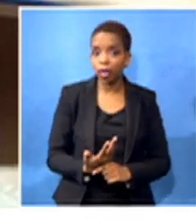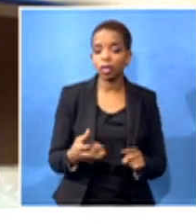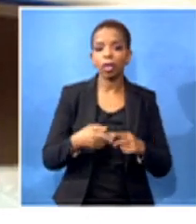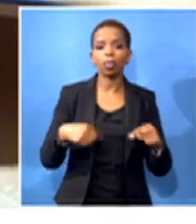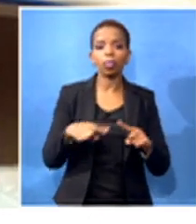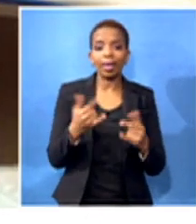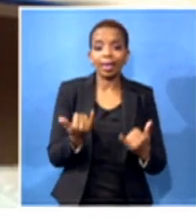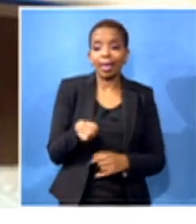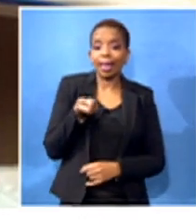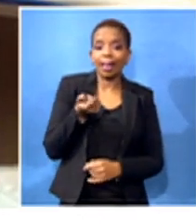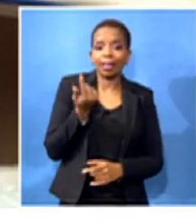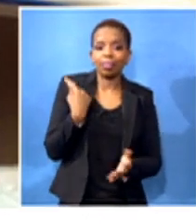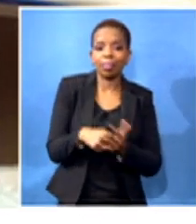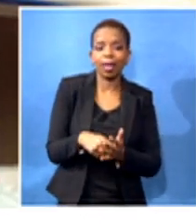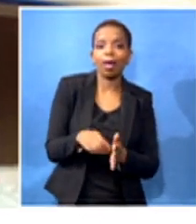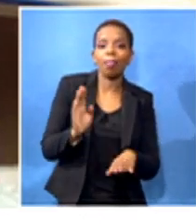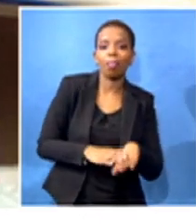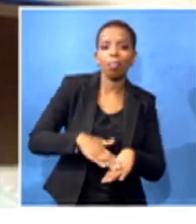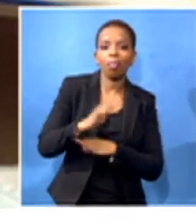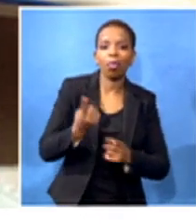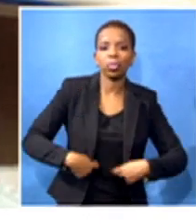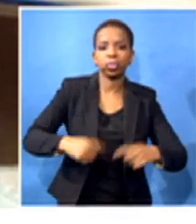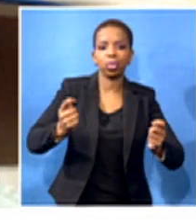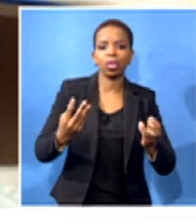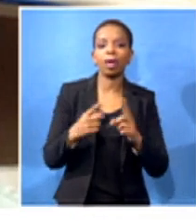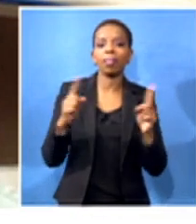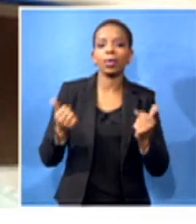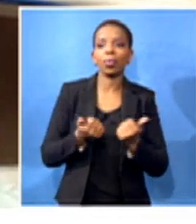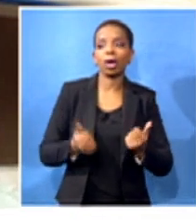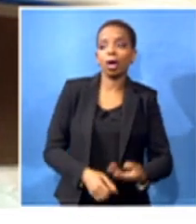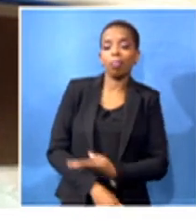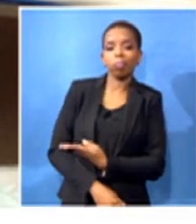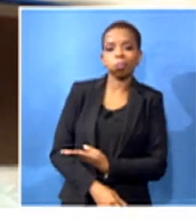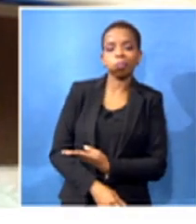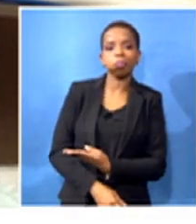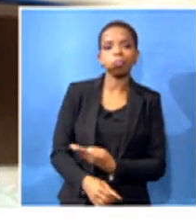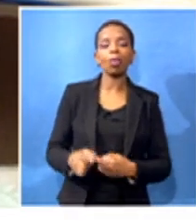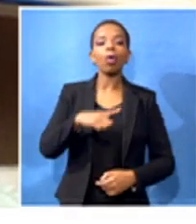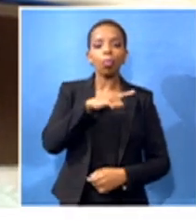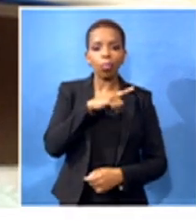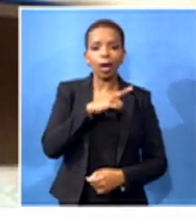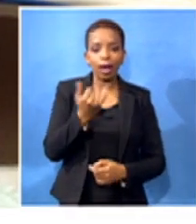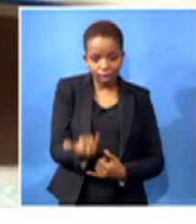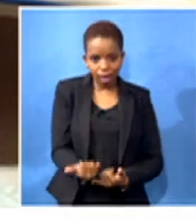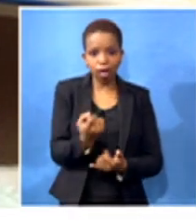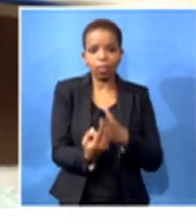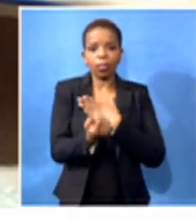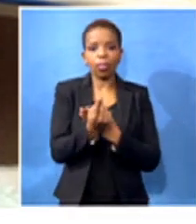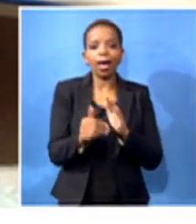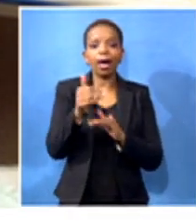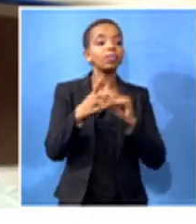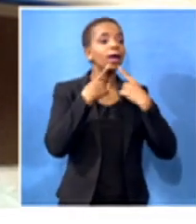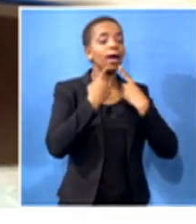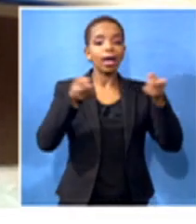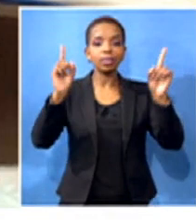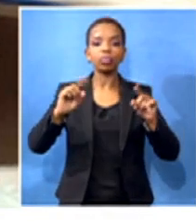buy and incur more cost on the basis of something that is there in the district offices. As to why it is coming up now after we have announced the